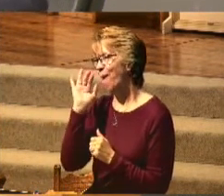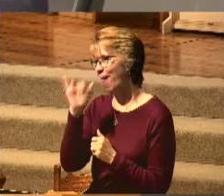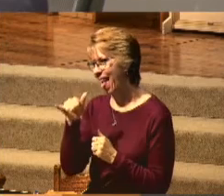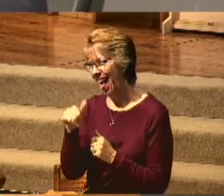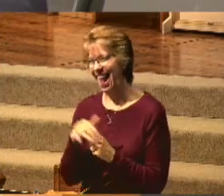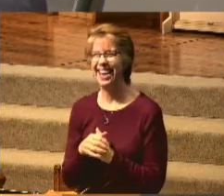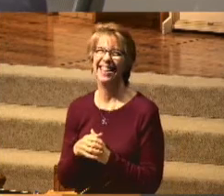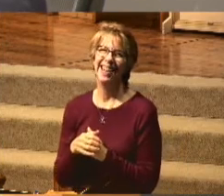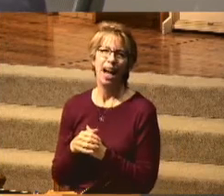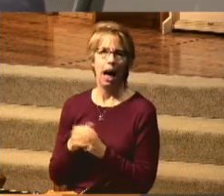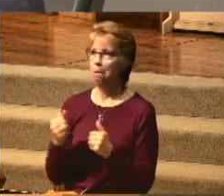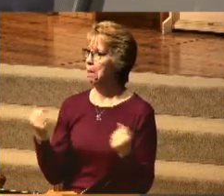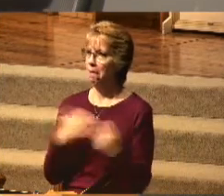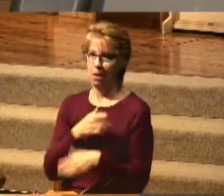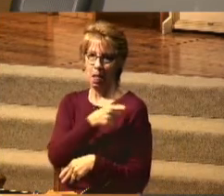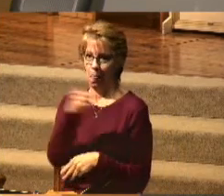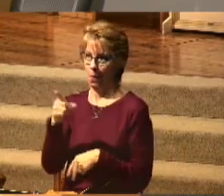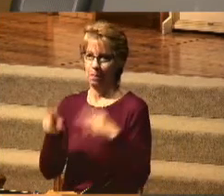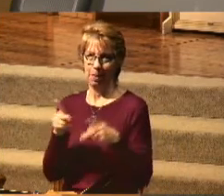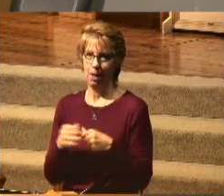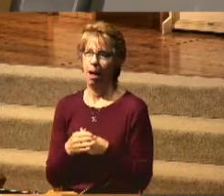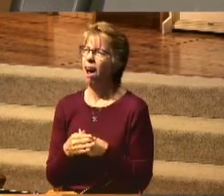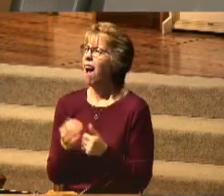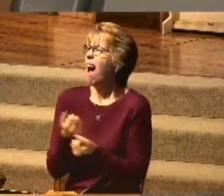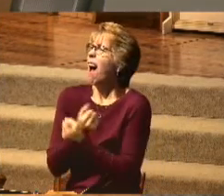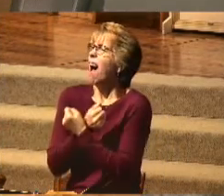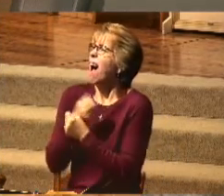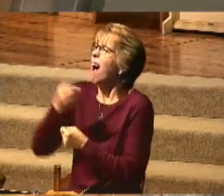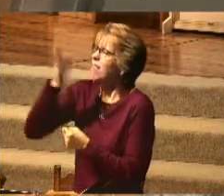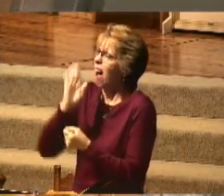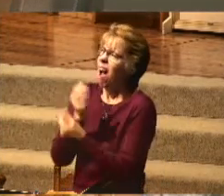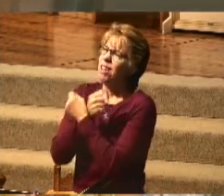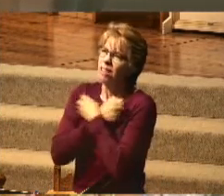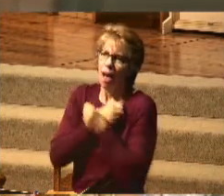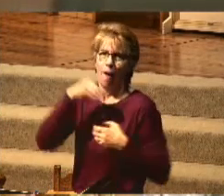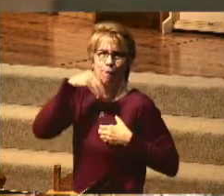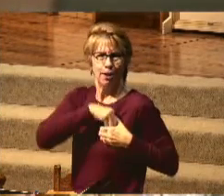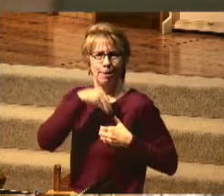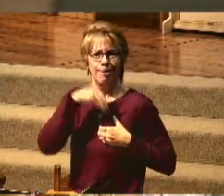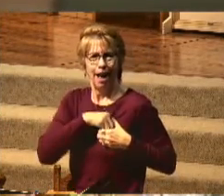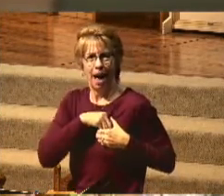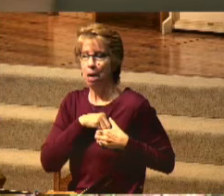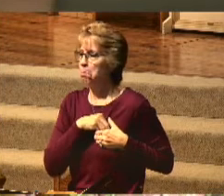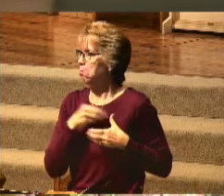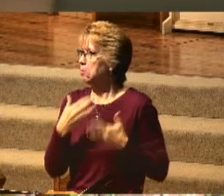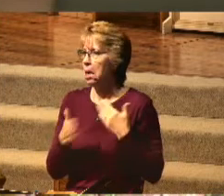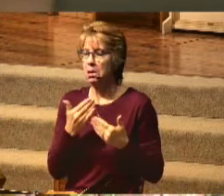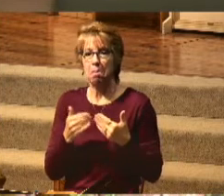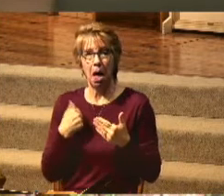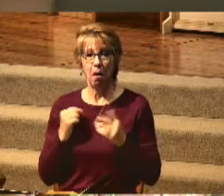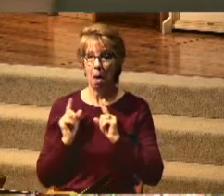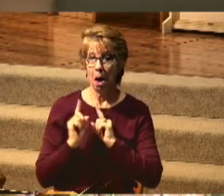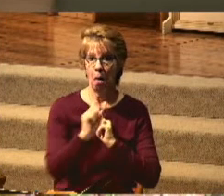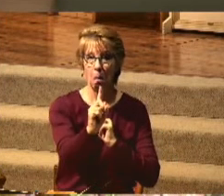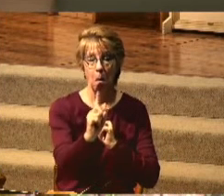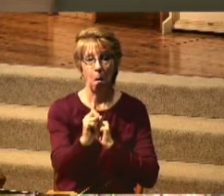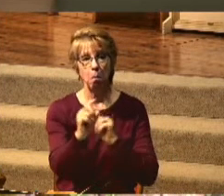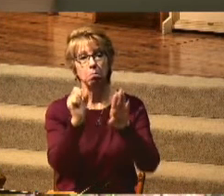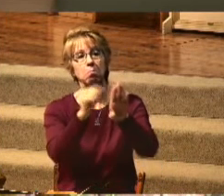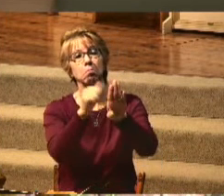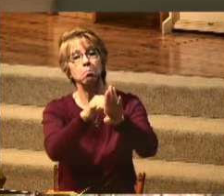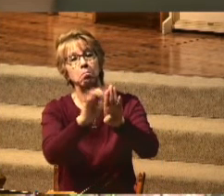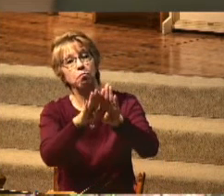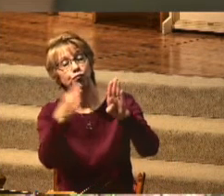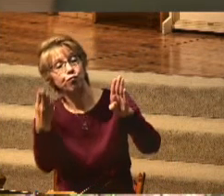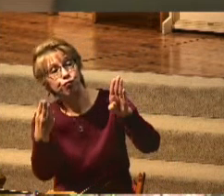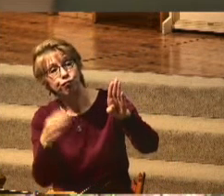them. See, I got the love of God. I don't mind going to see anybody. I don't care what's going on.